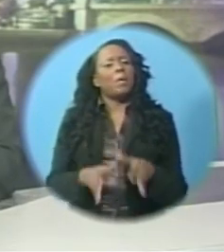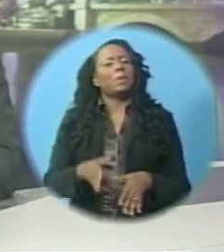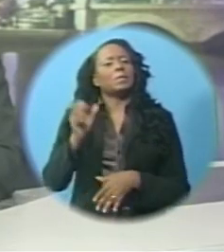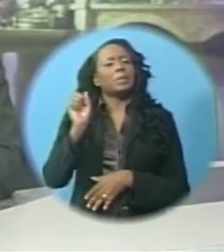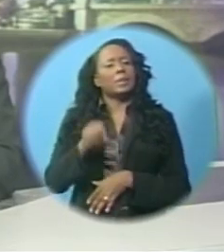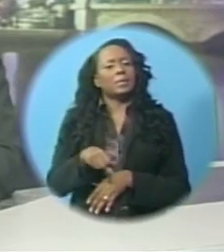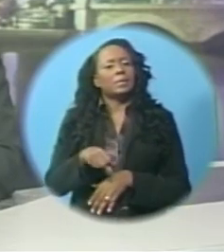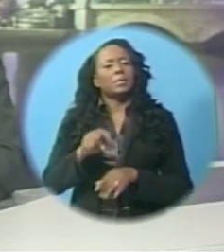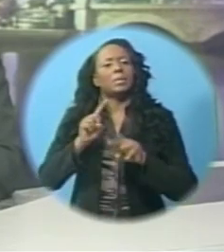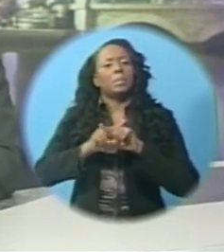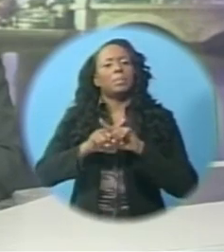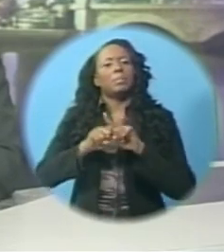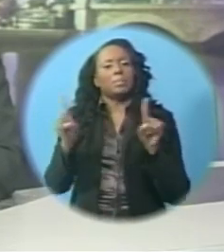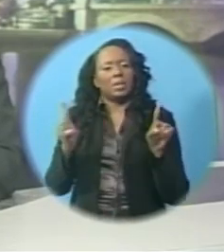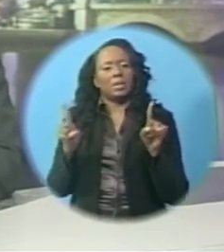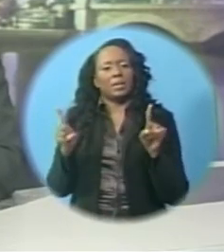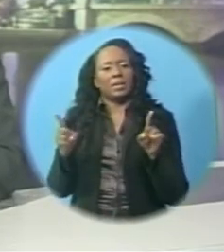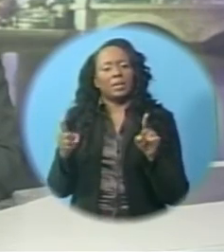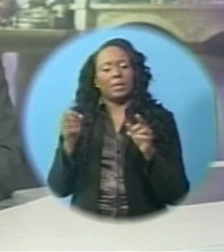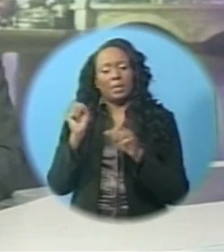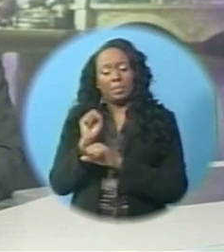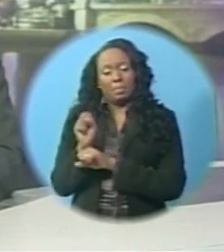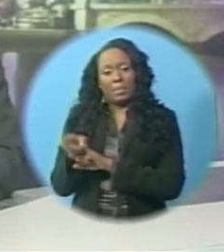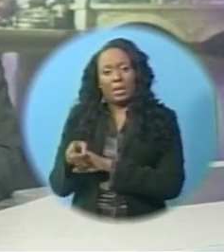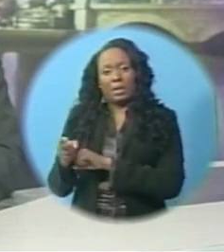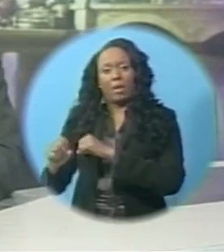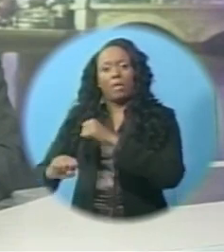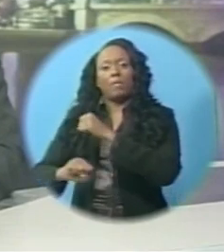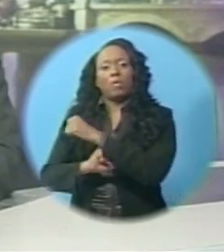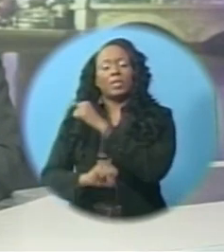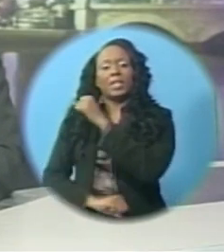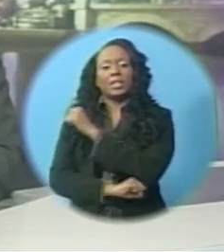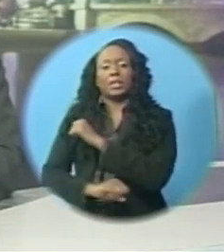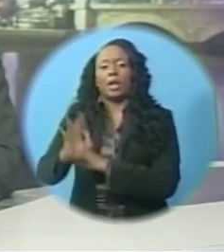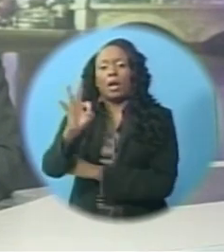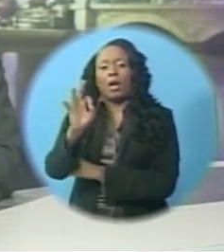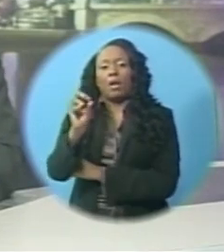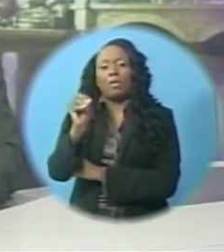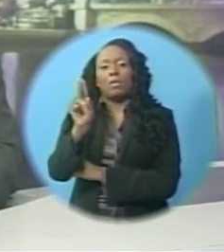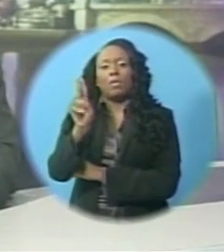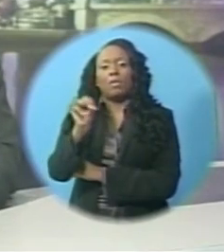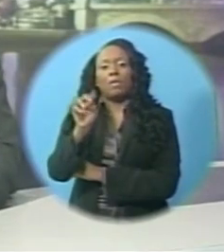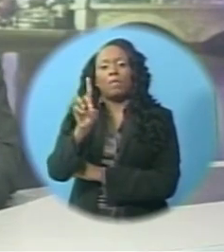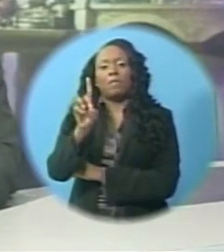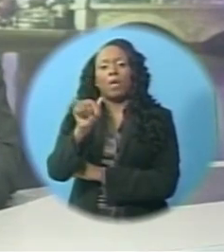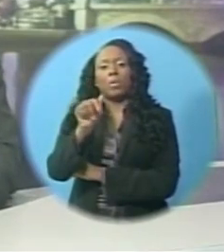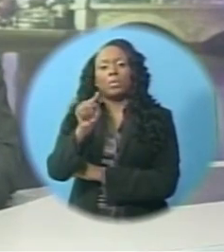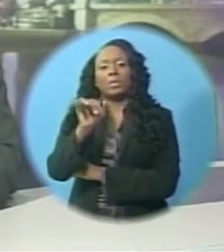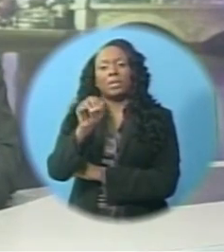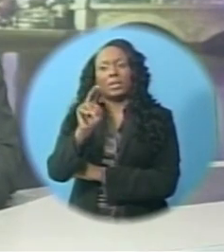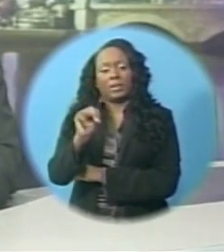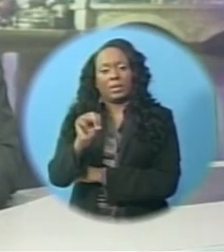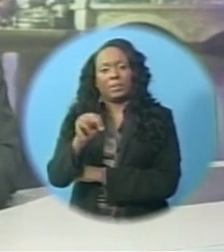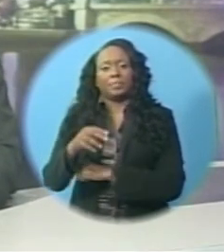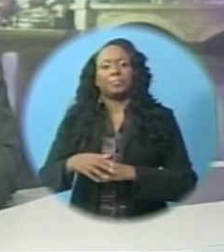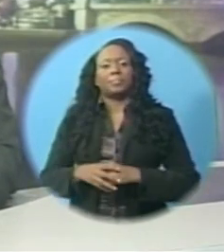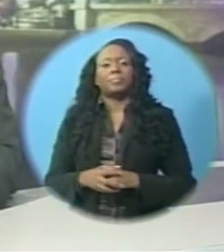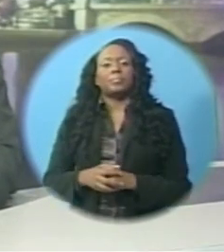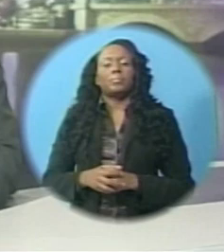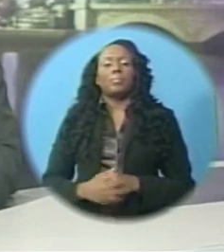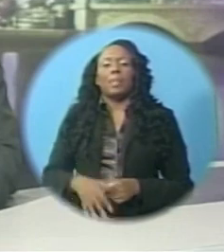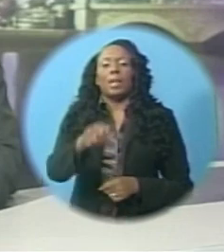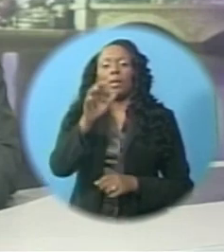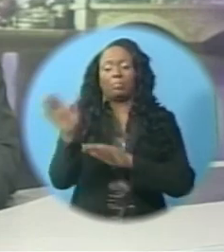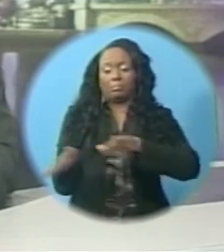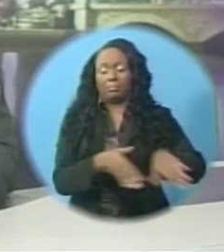the final game of round 1, that is, they defeated Foundation United in their penultimate match to get their first win. Meanwhile, Flo Deacons remained